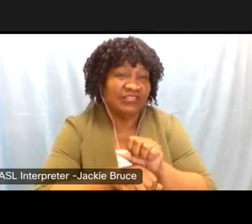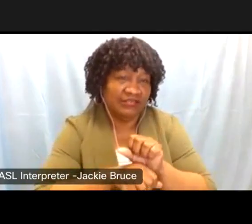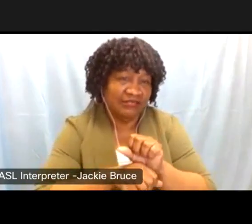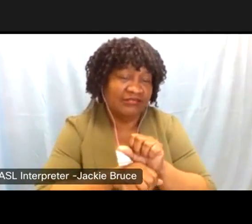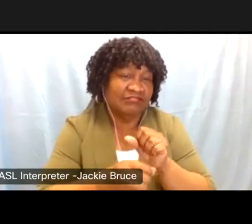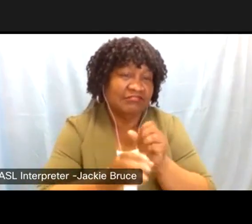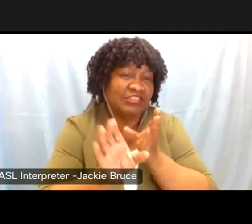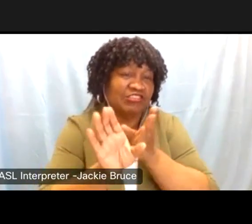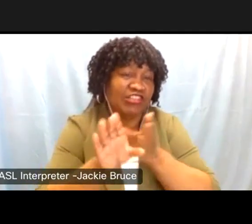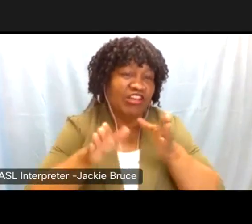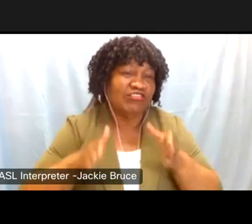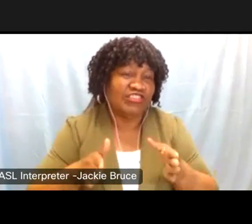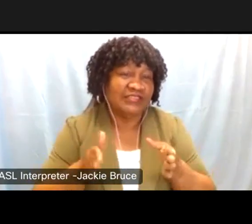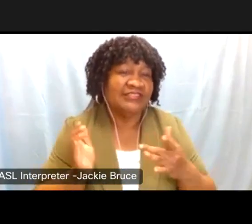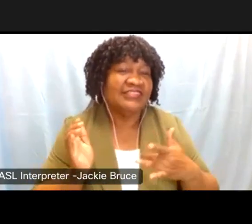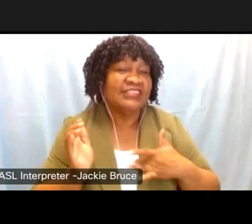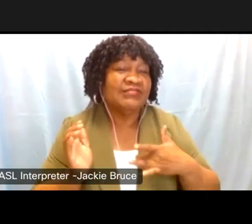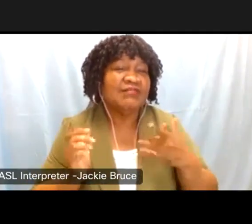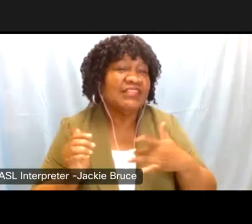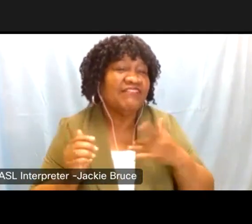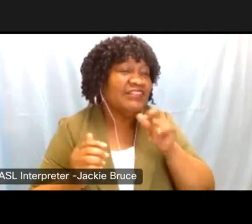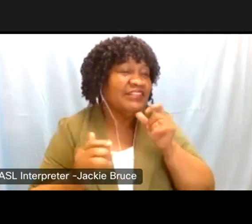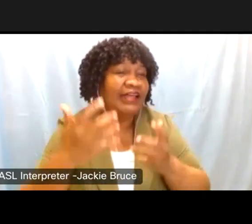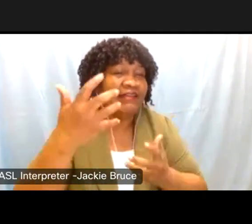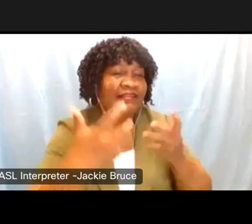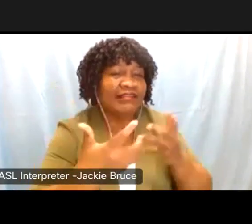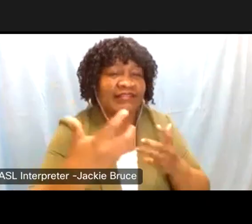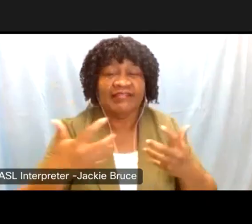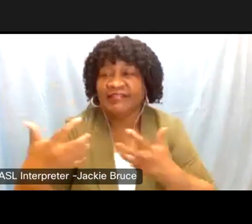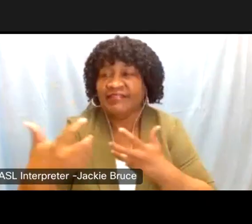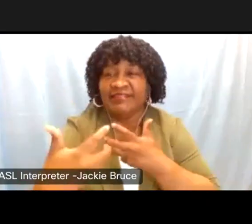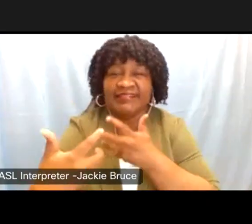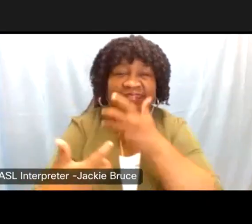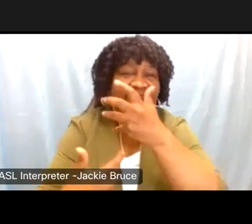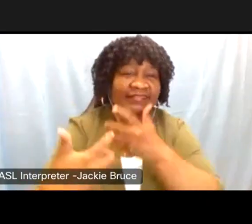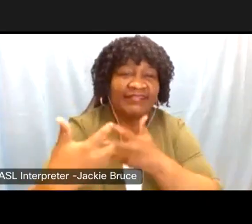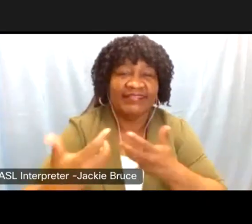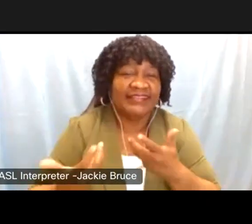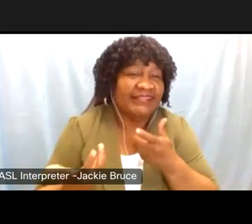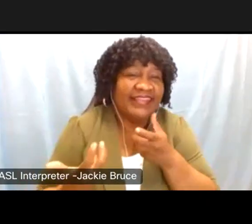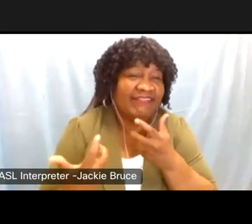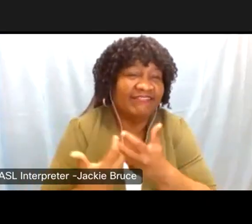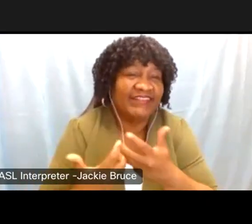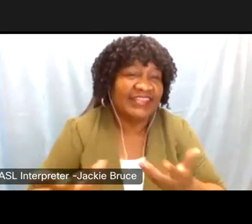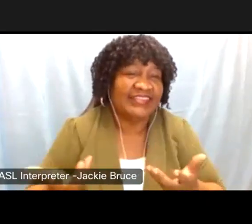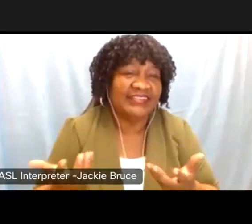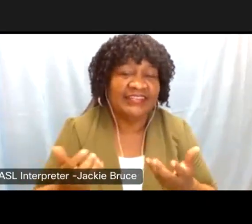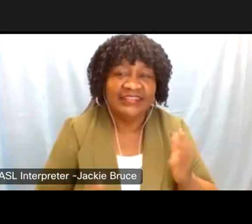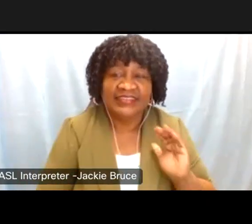never felt that I fit. And I was literally